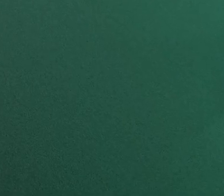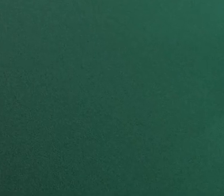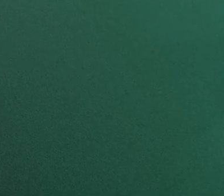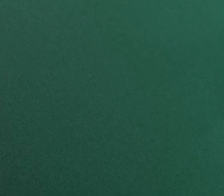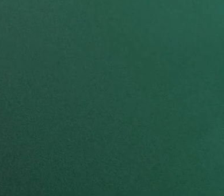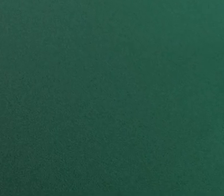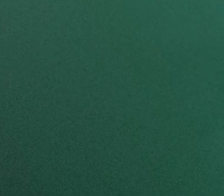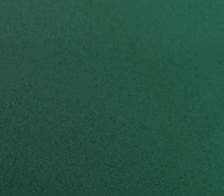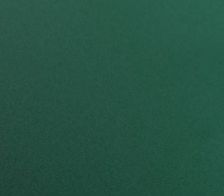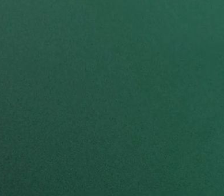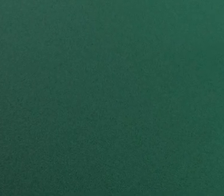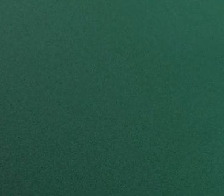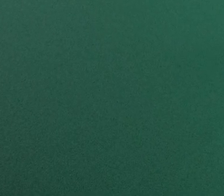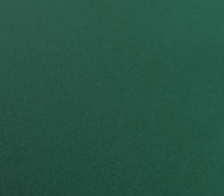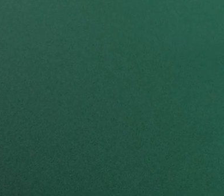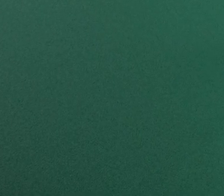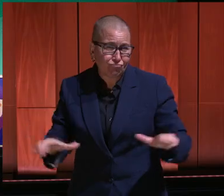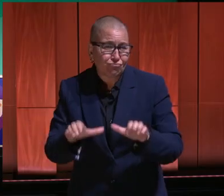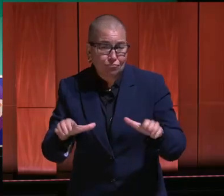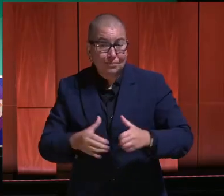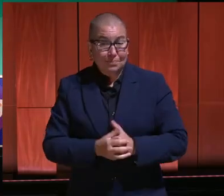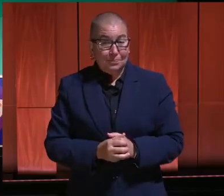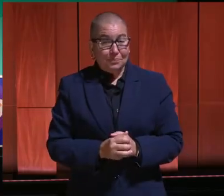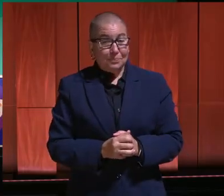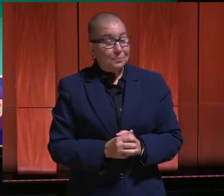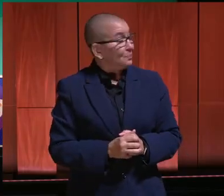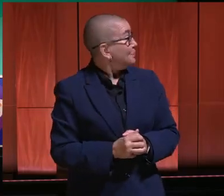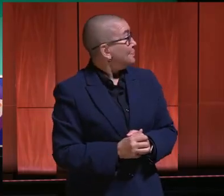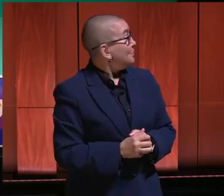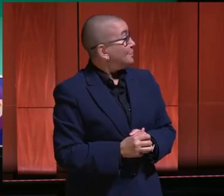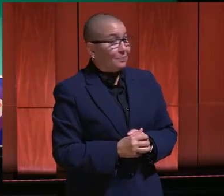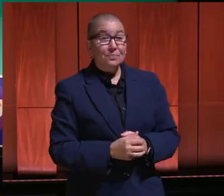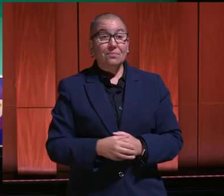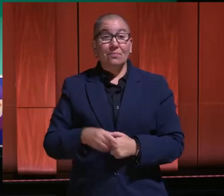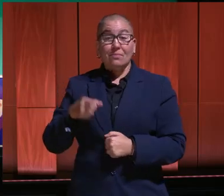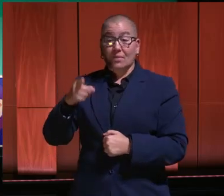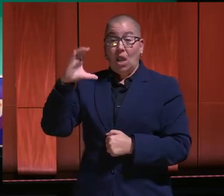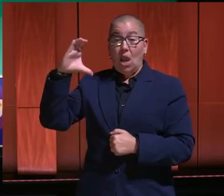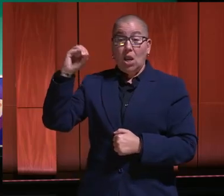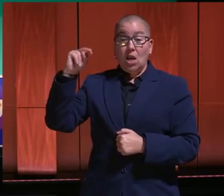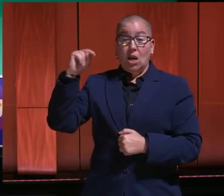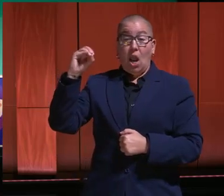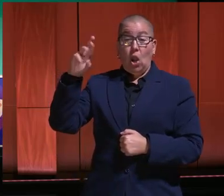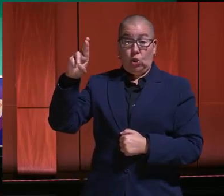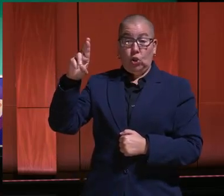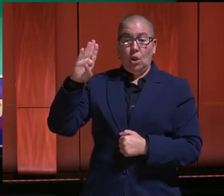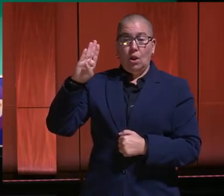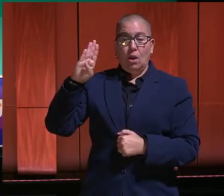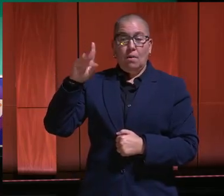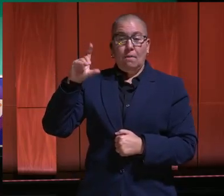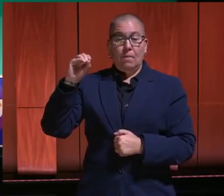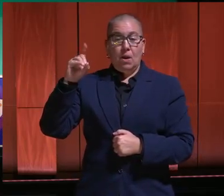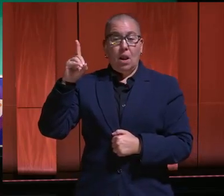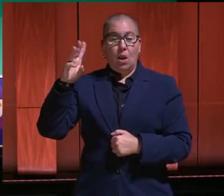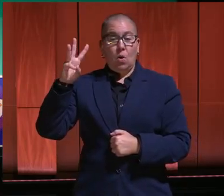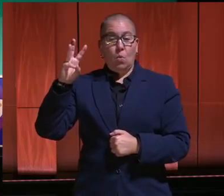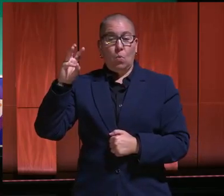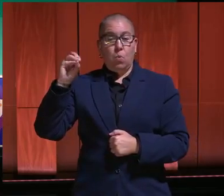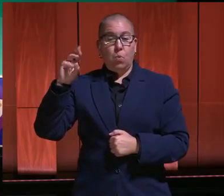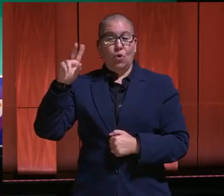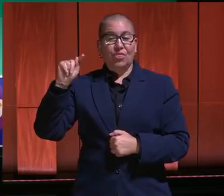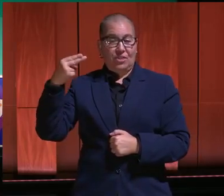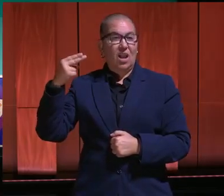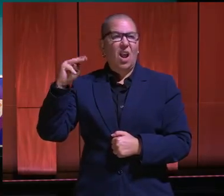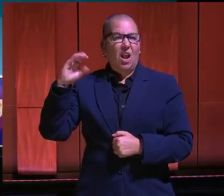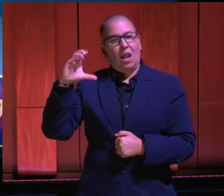Please join me in welcoming Connor Bloodworth-mckowan from Prince William School District to tell us a little bit more about their deployment.